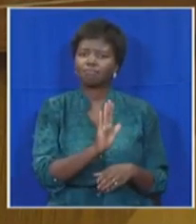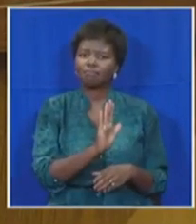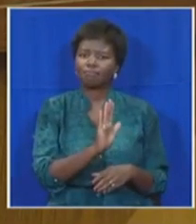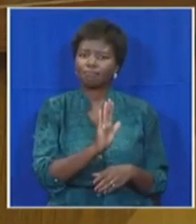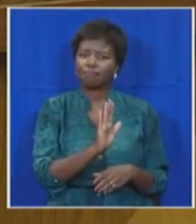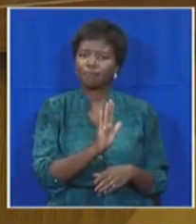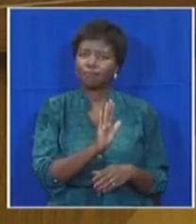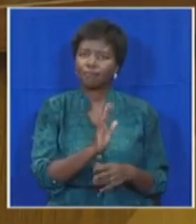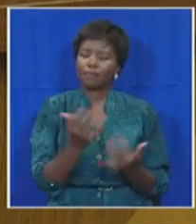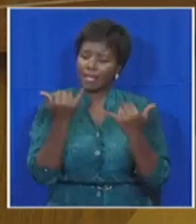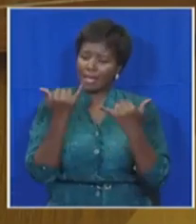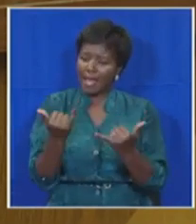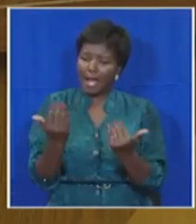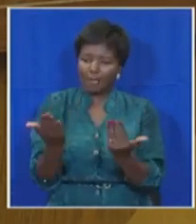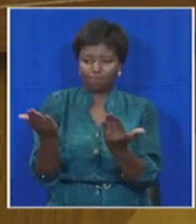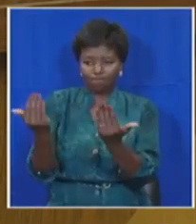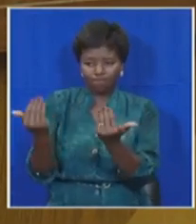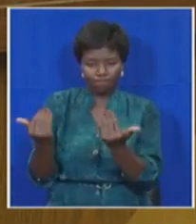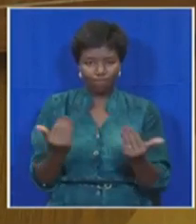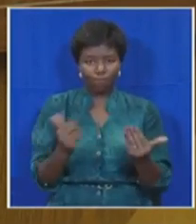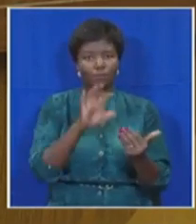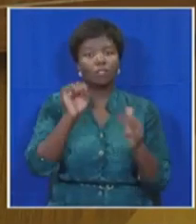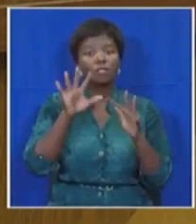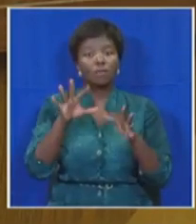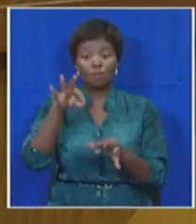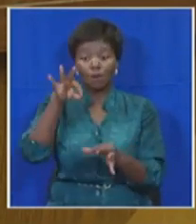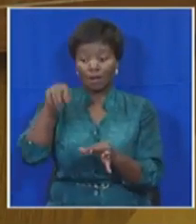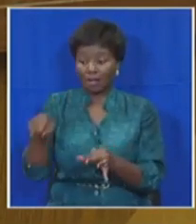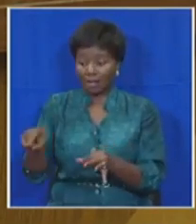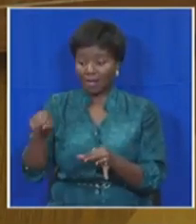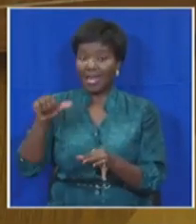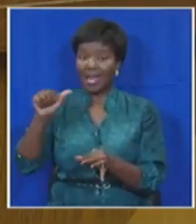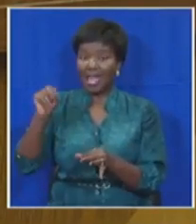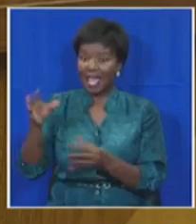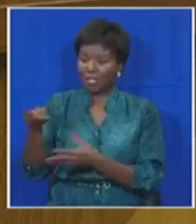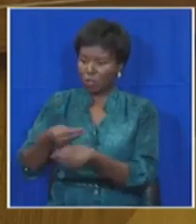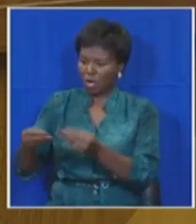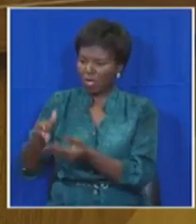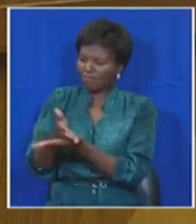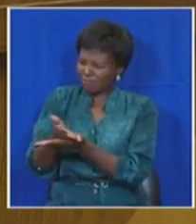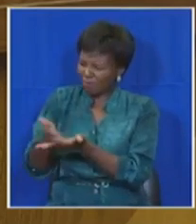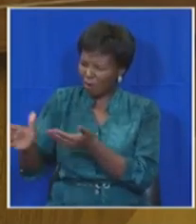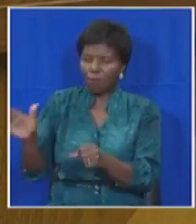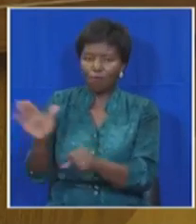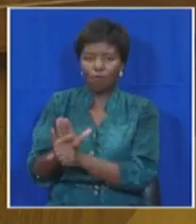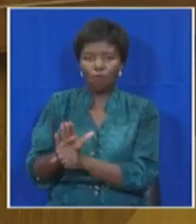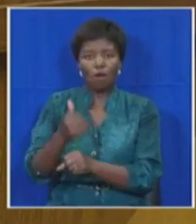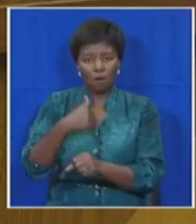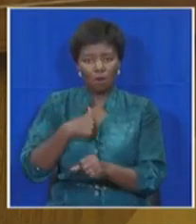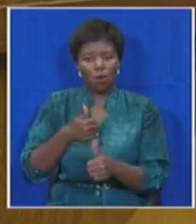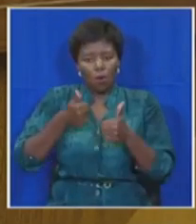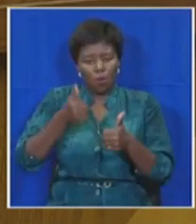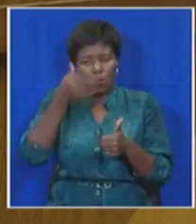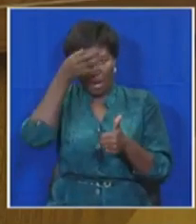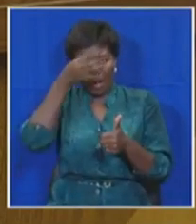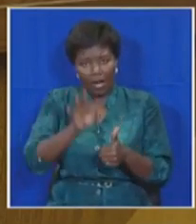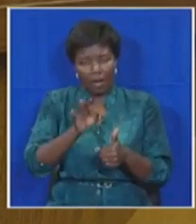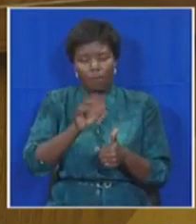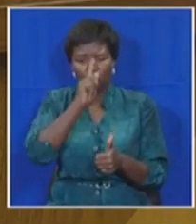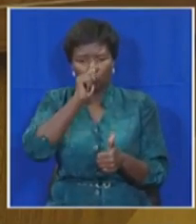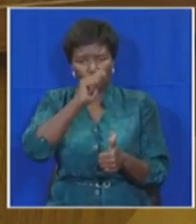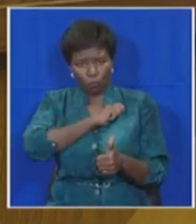So help us vote this moribund lot out of office so that you can have a government that is truly on your